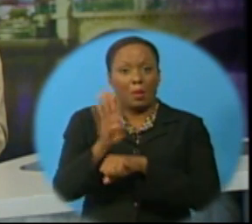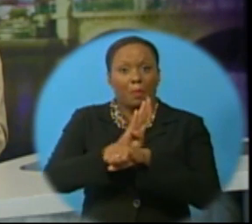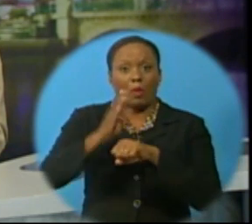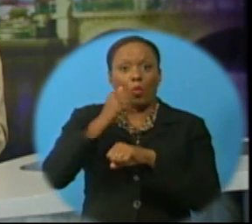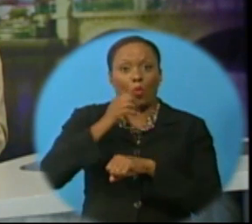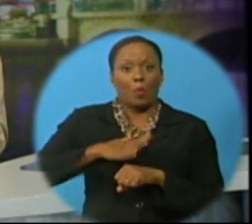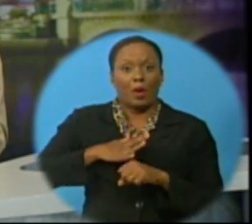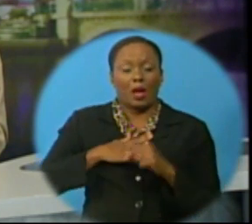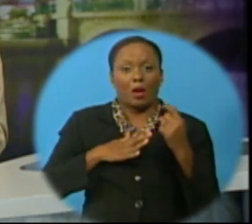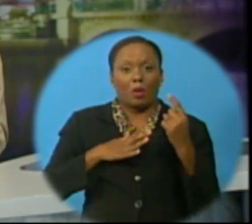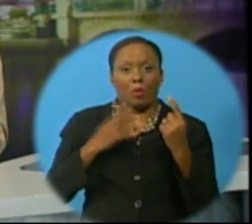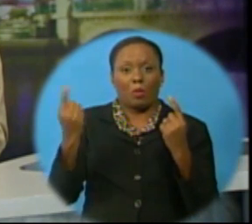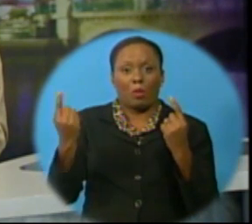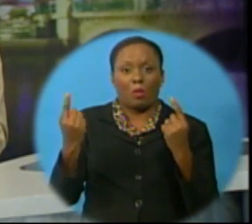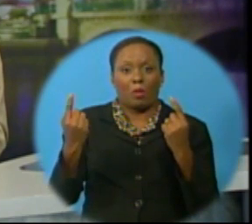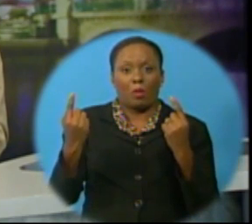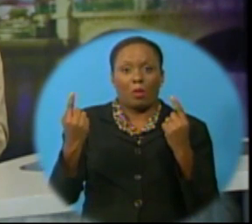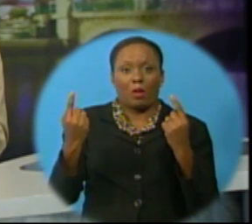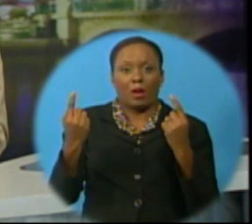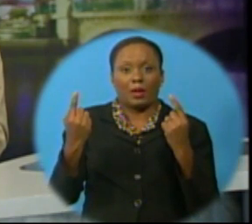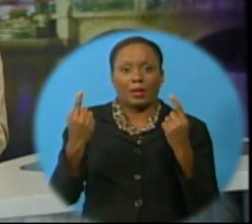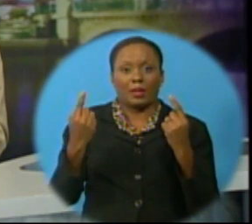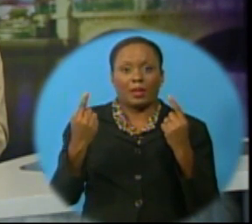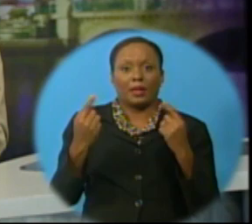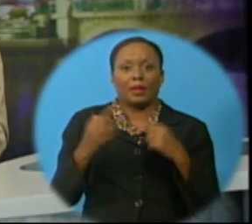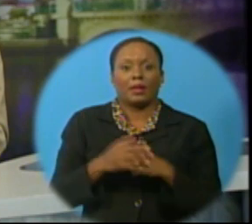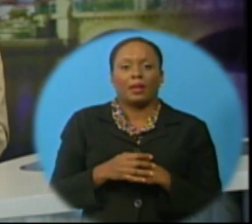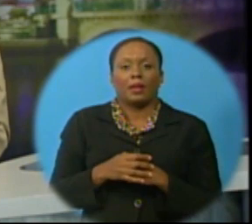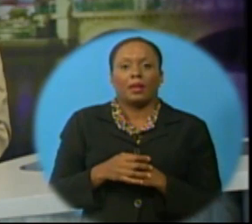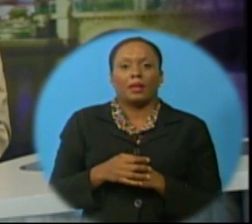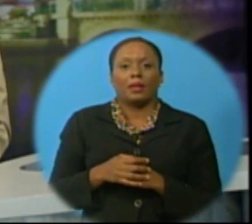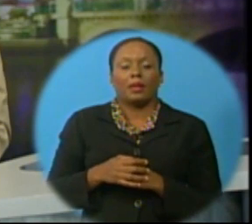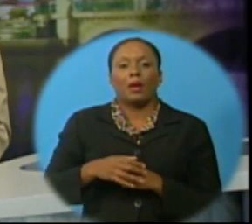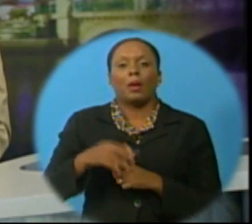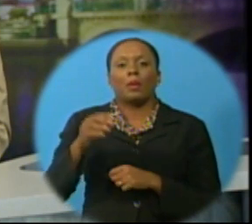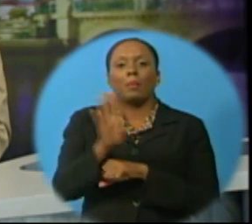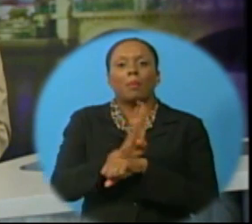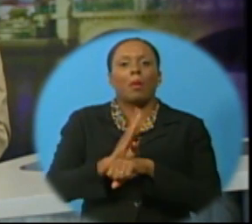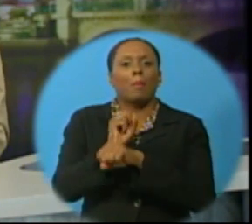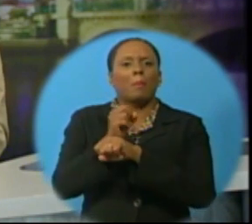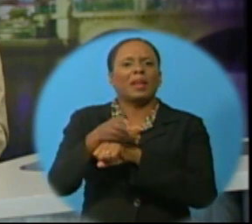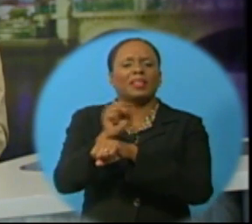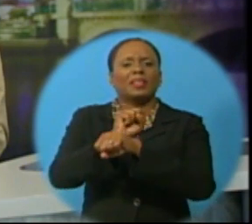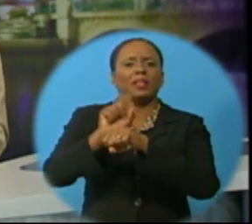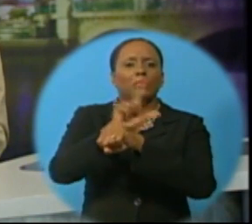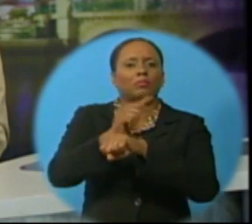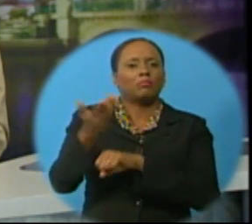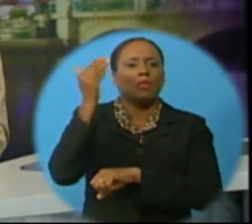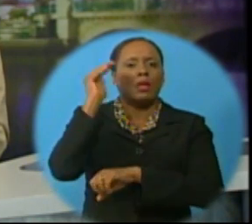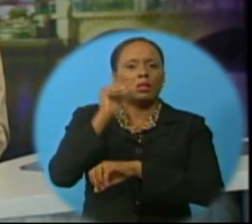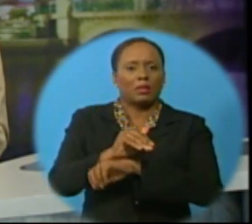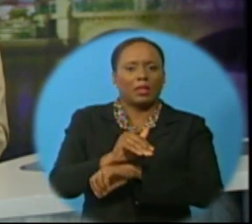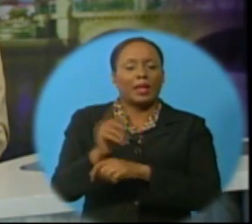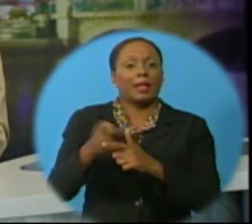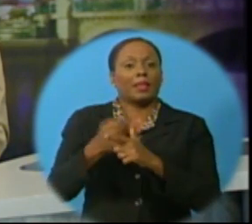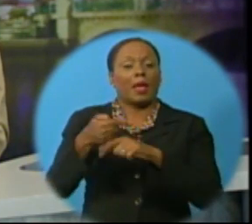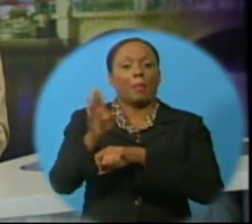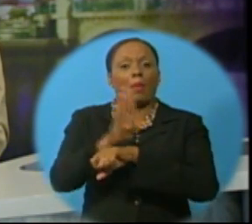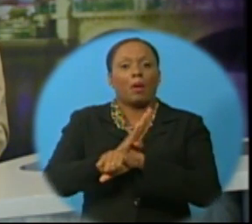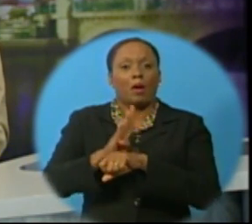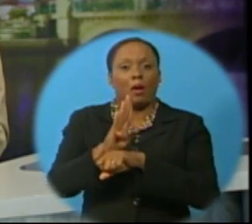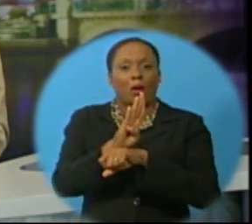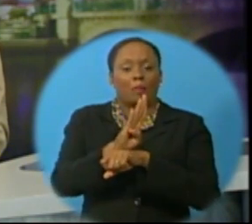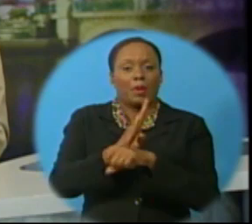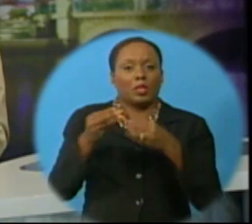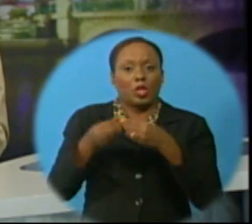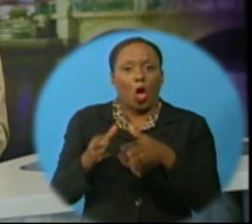a 1-1 record in their World Cup qualifiers in Puerto Rico. After sweeping St. Lucia last night, they themselves were swept by